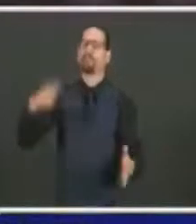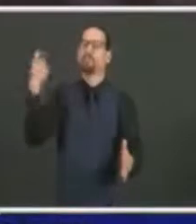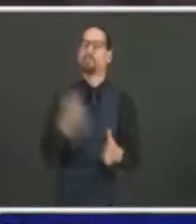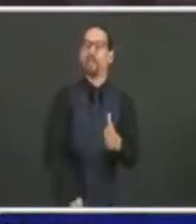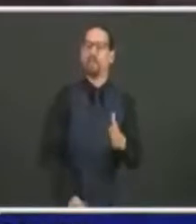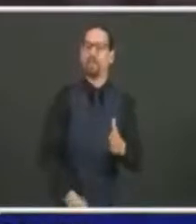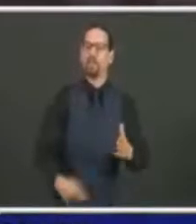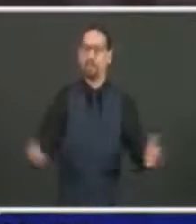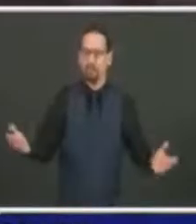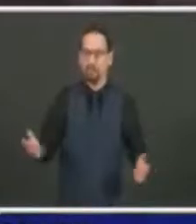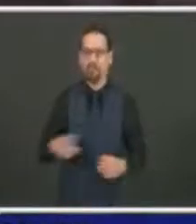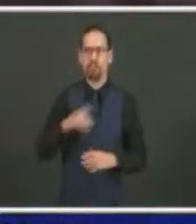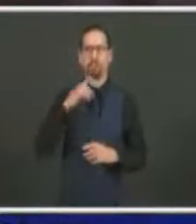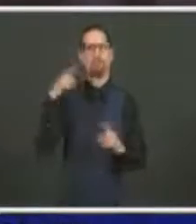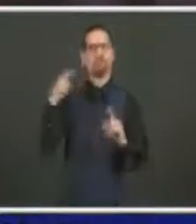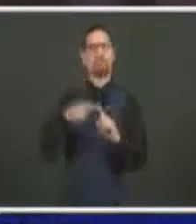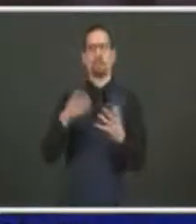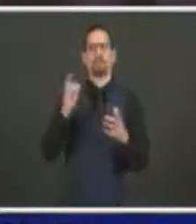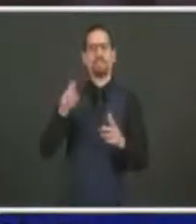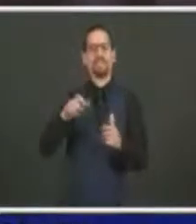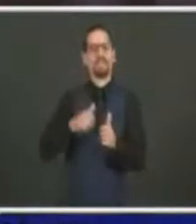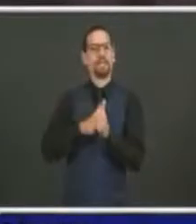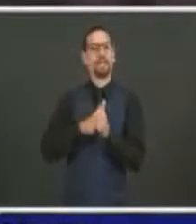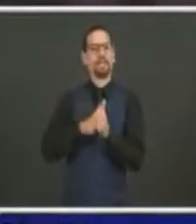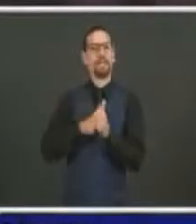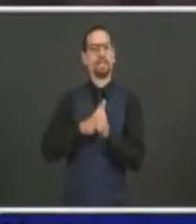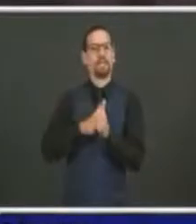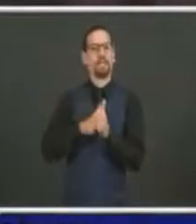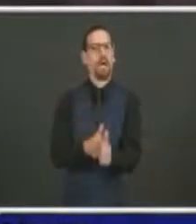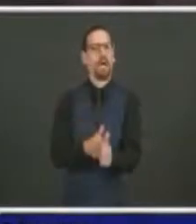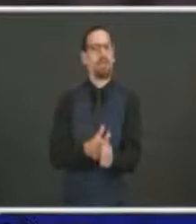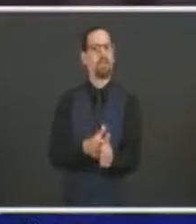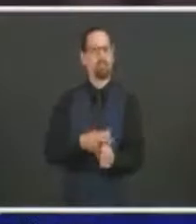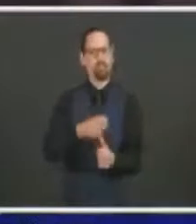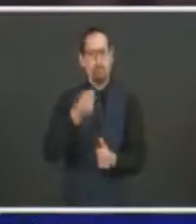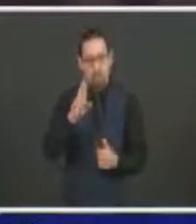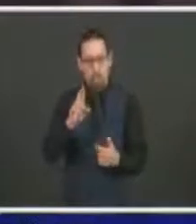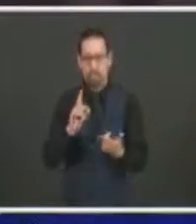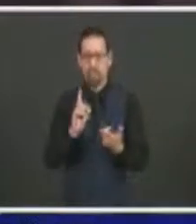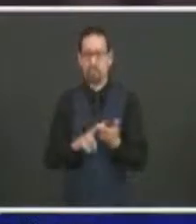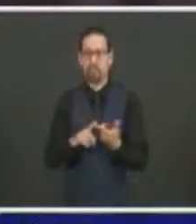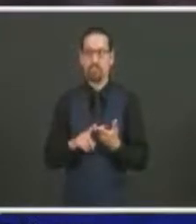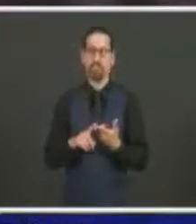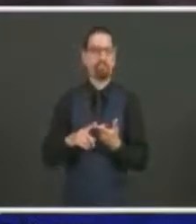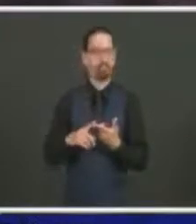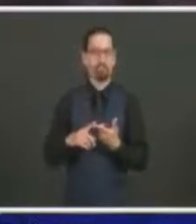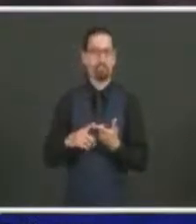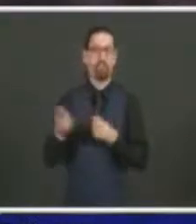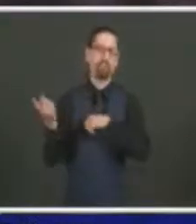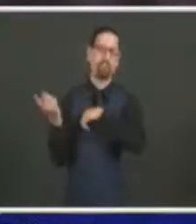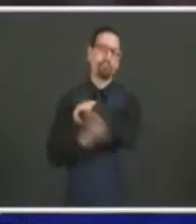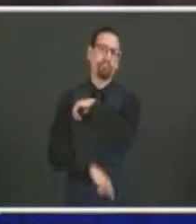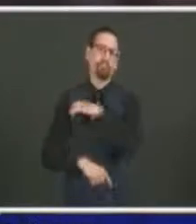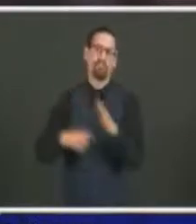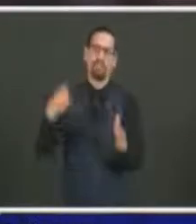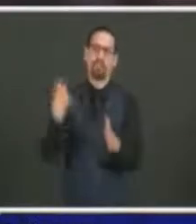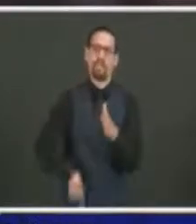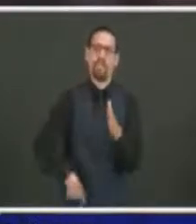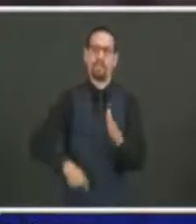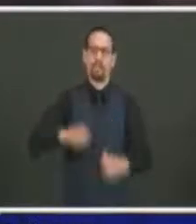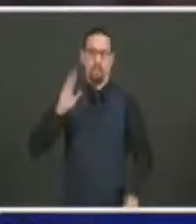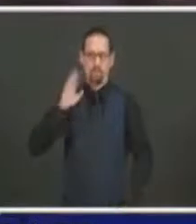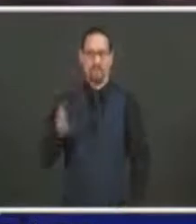must comply or there can be consequences, and those consequences can include fines, and they